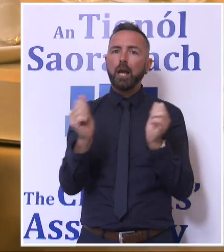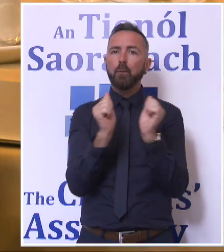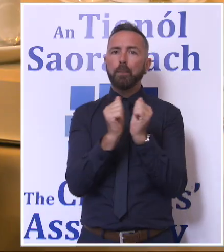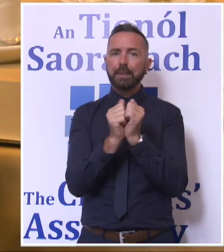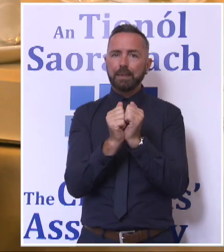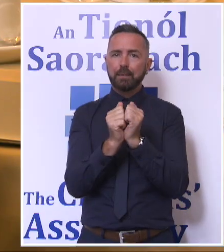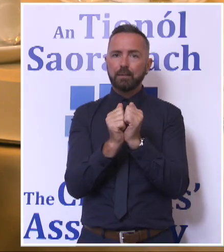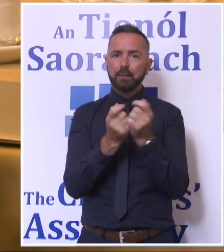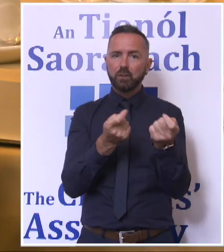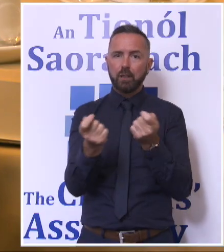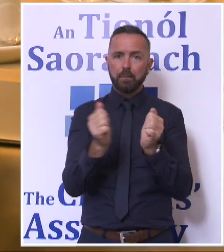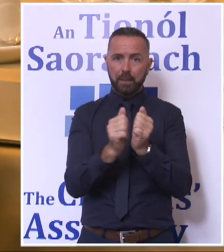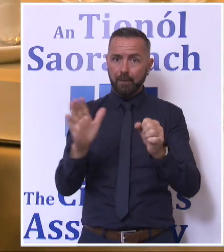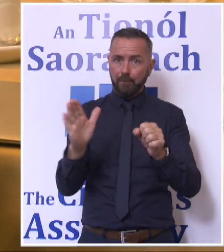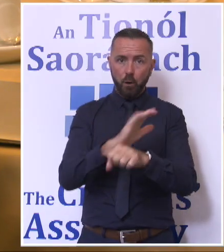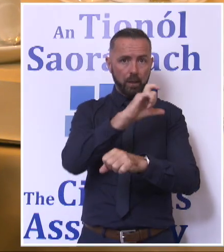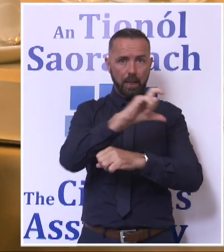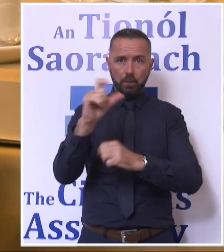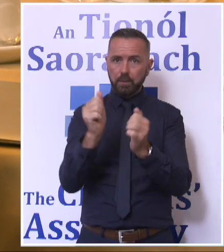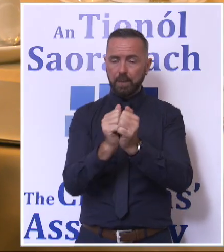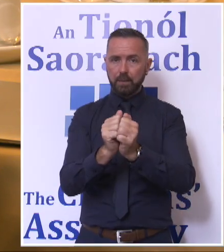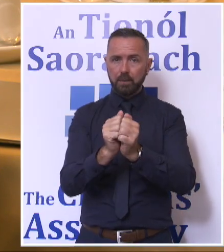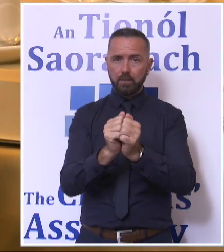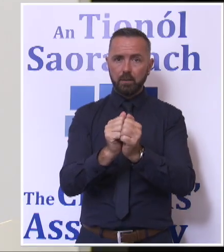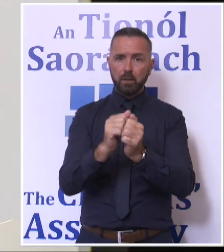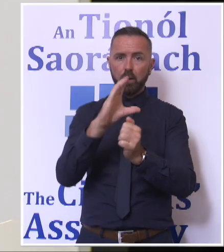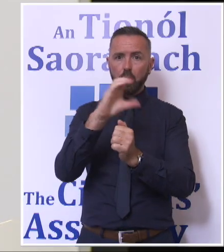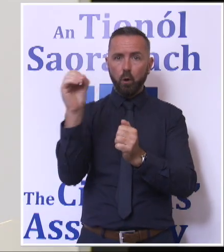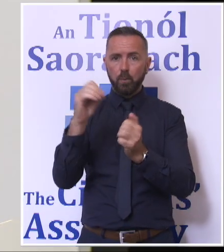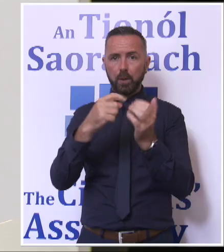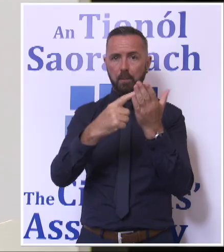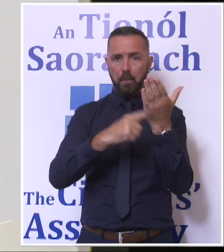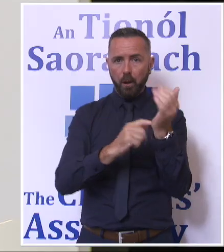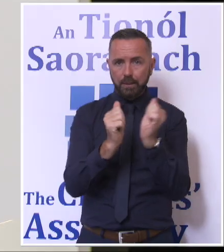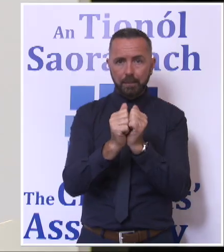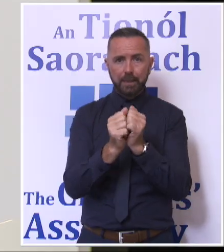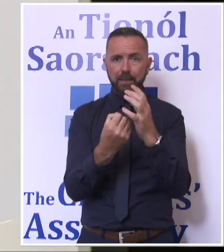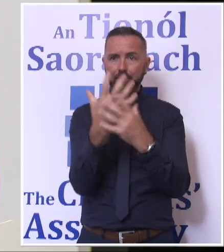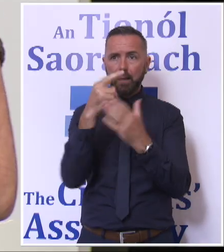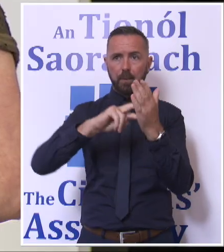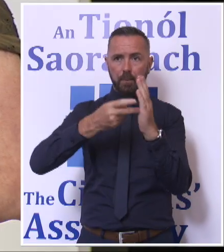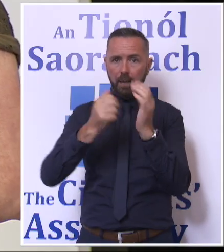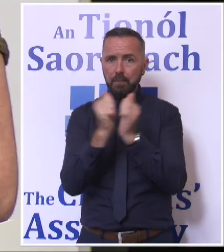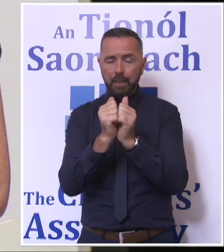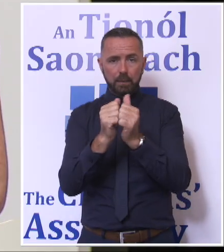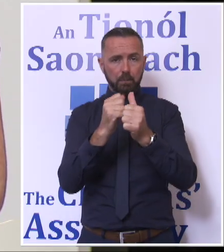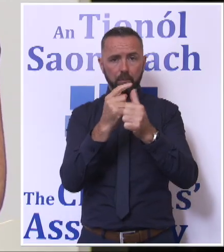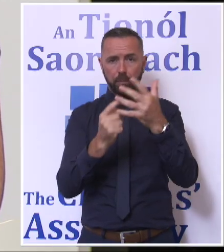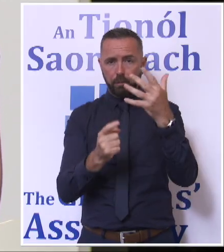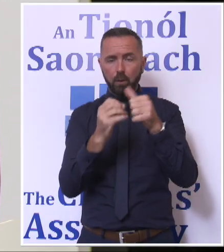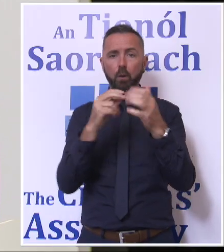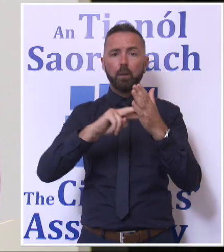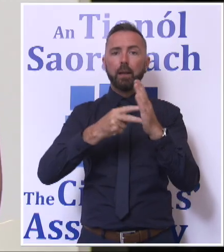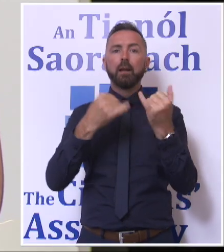these include full council meetings, corporate policy group meetings, development plan meetings, and other meetings. For example, the